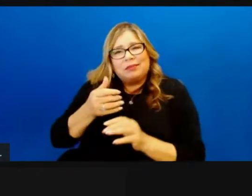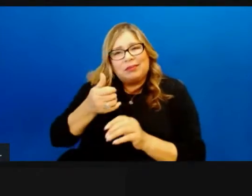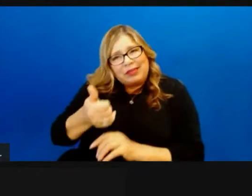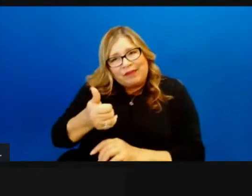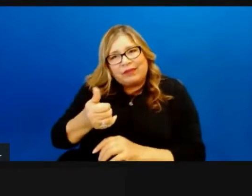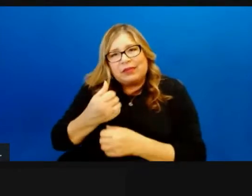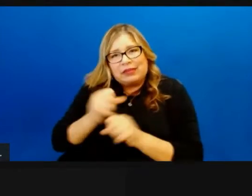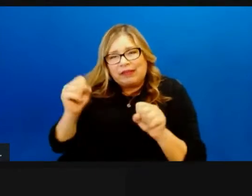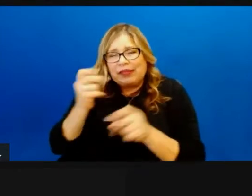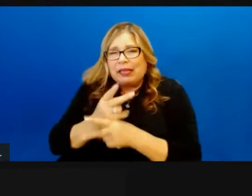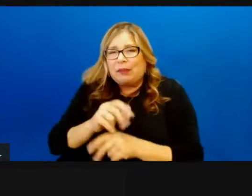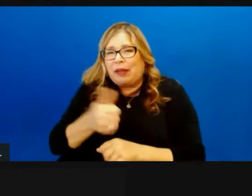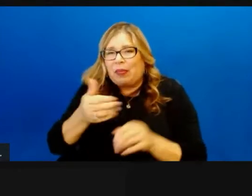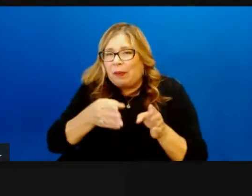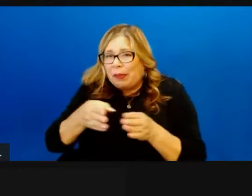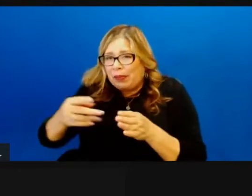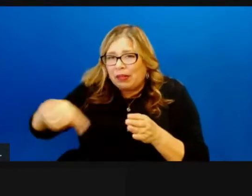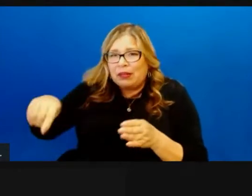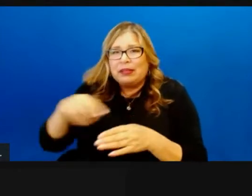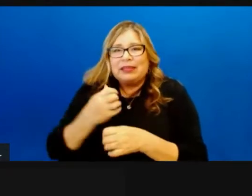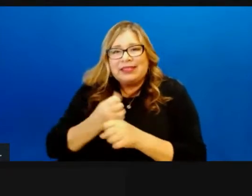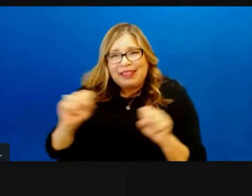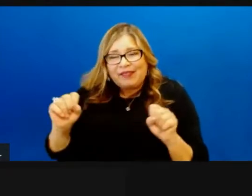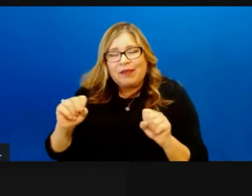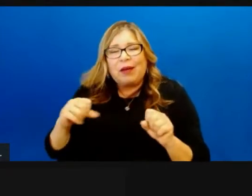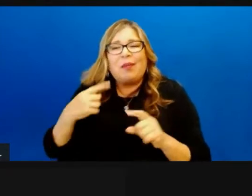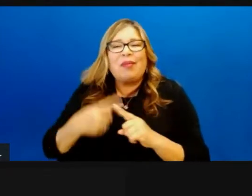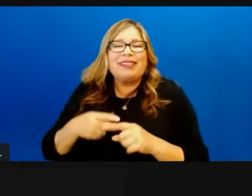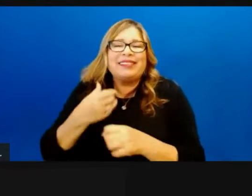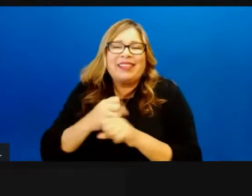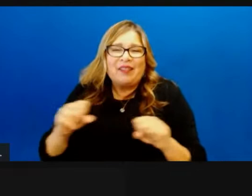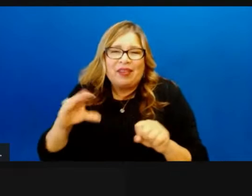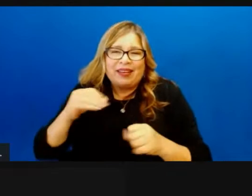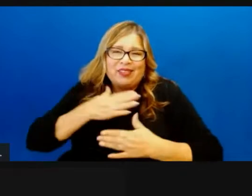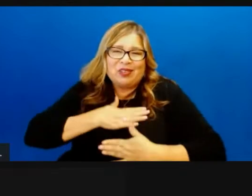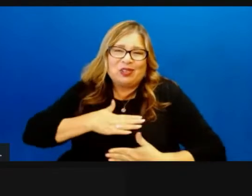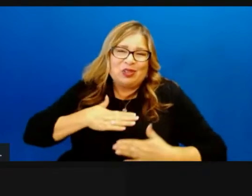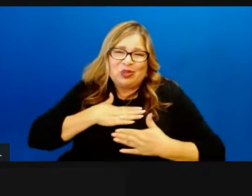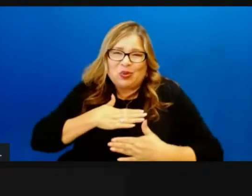safe, but safely enjoying what I think so many people are looking forward to.